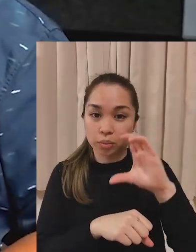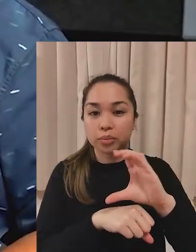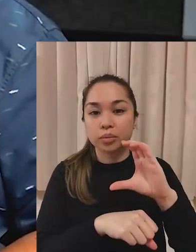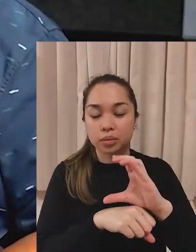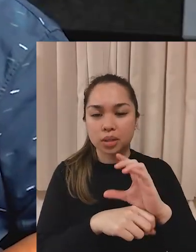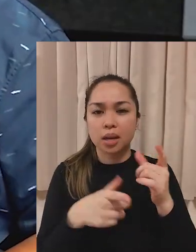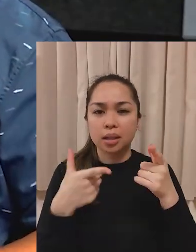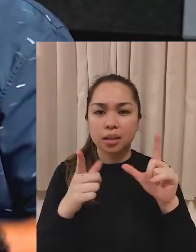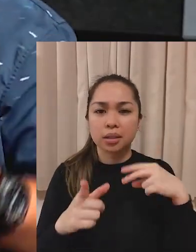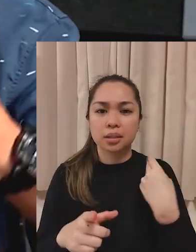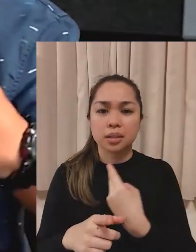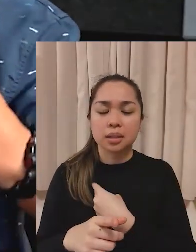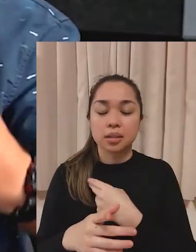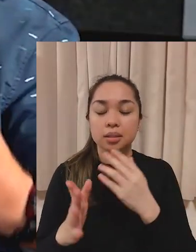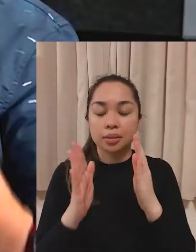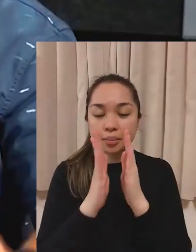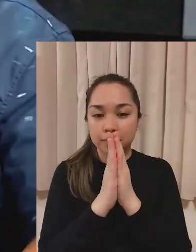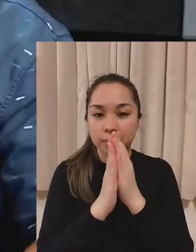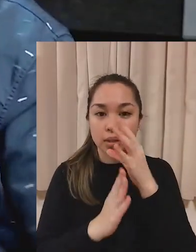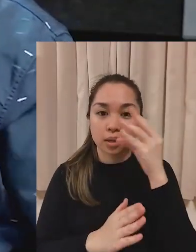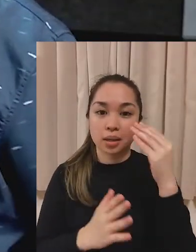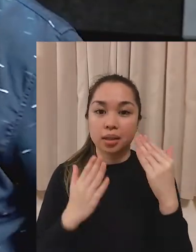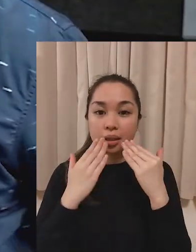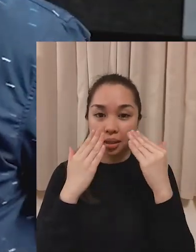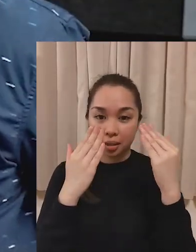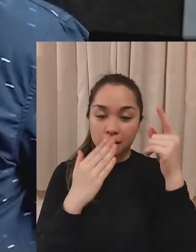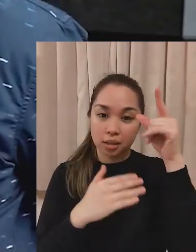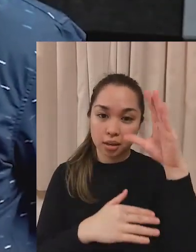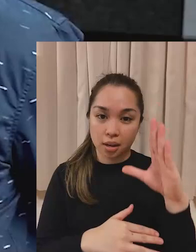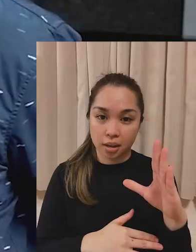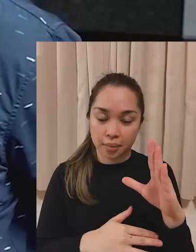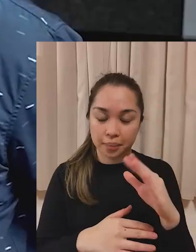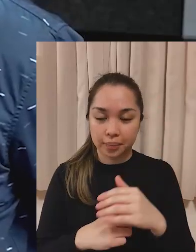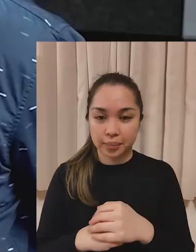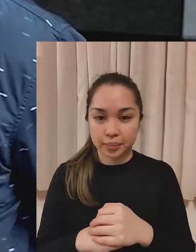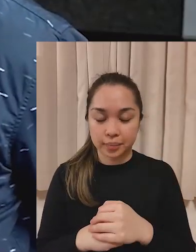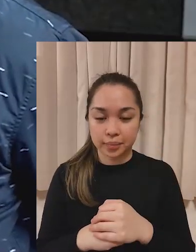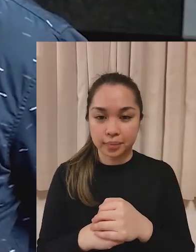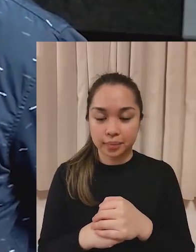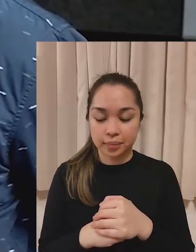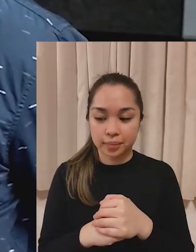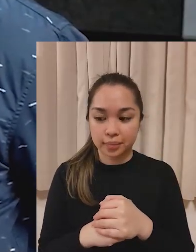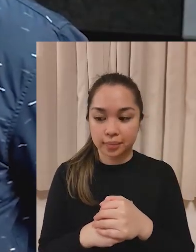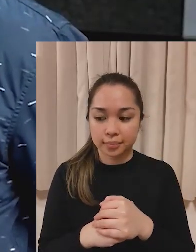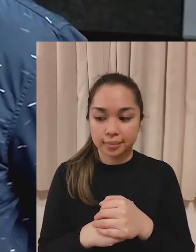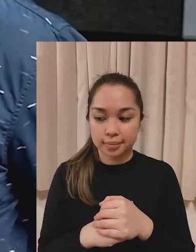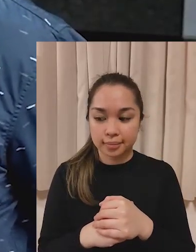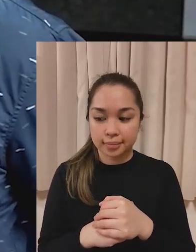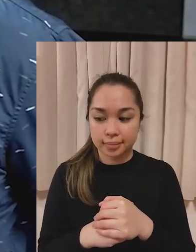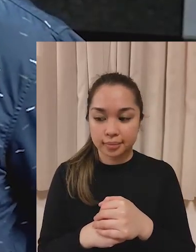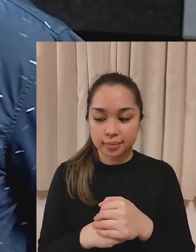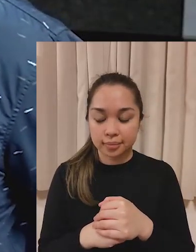thanks. Let us come to the Lord in silent prayer.